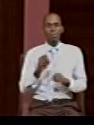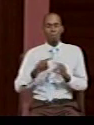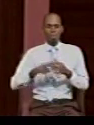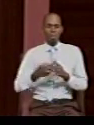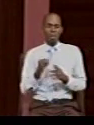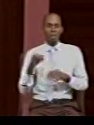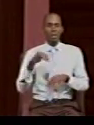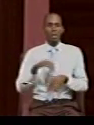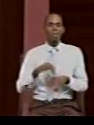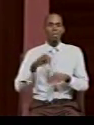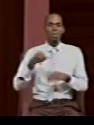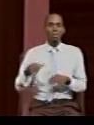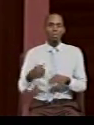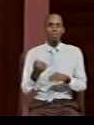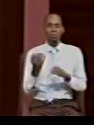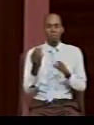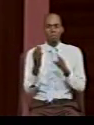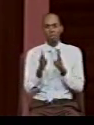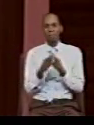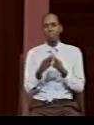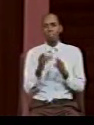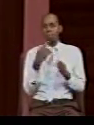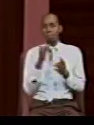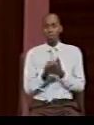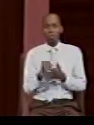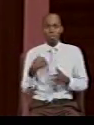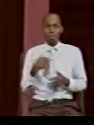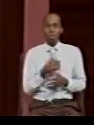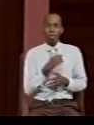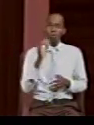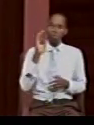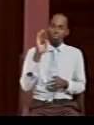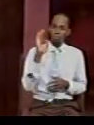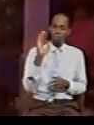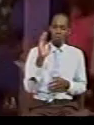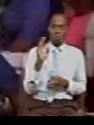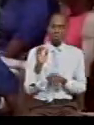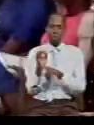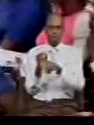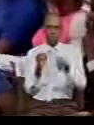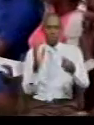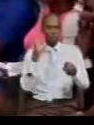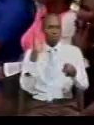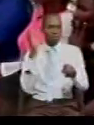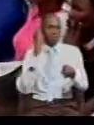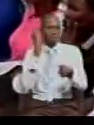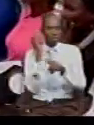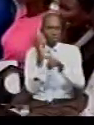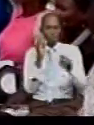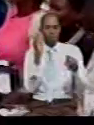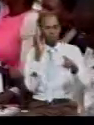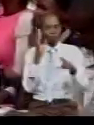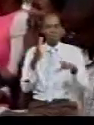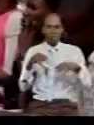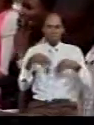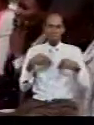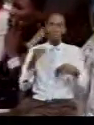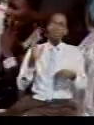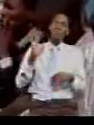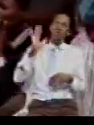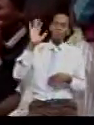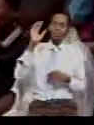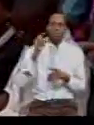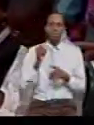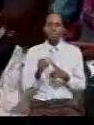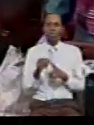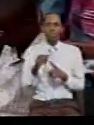Jerusalem. It says, we'll preach, and you will hear, and you will receive his message